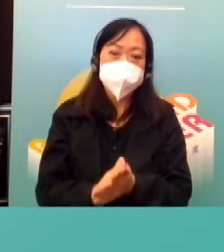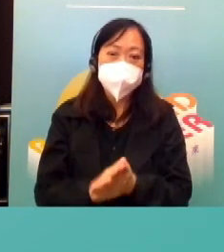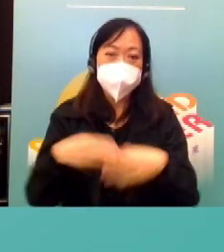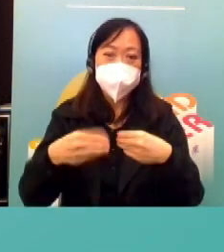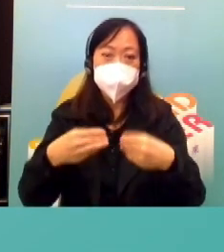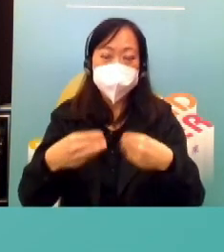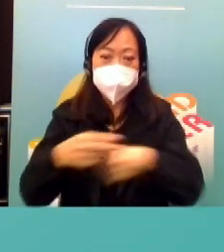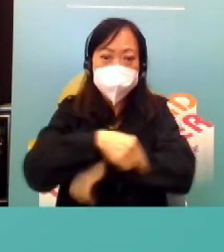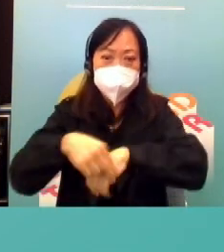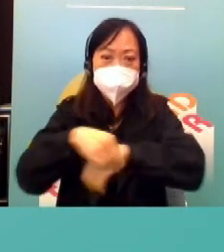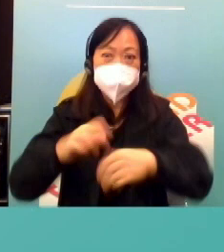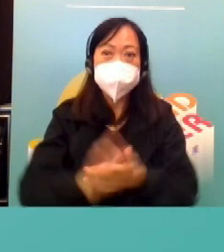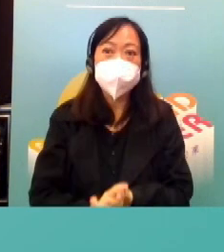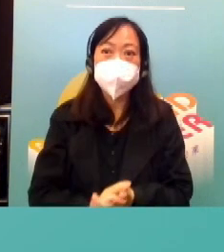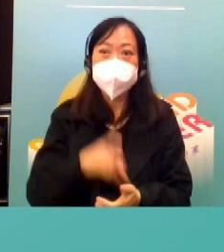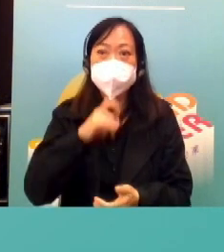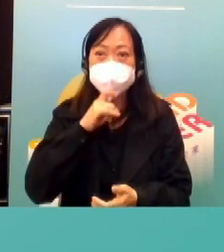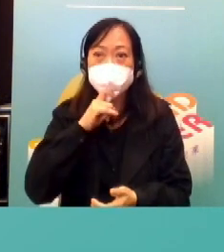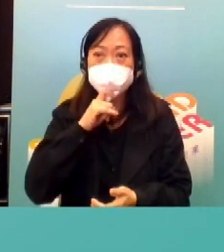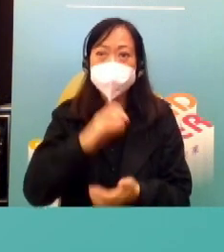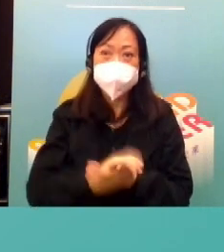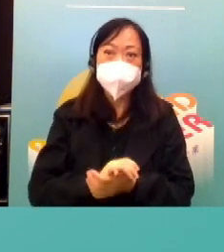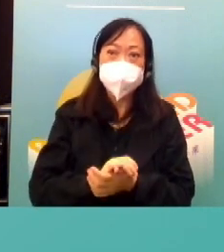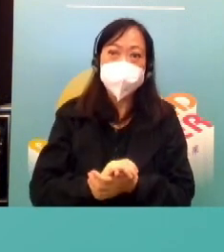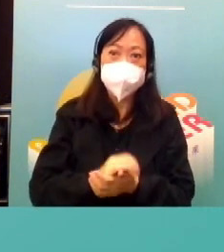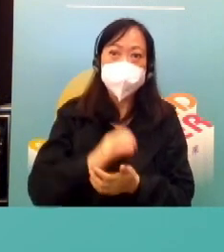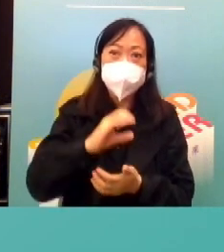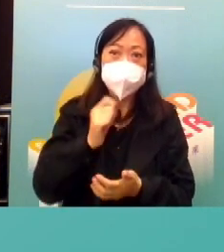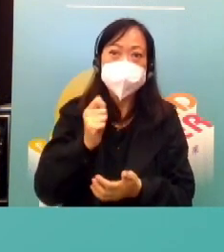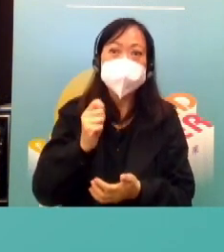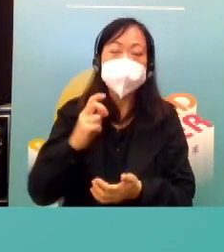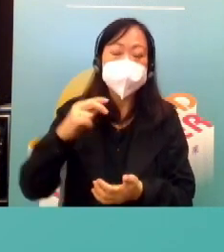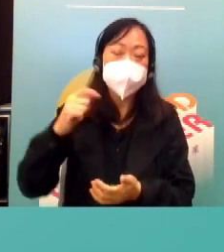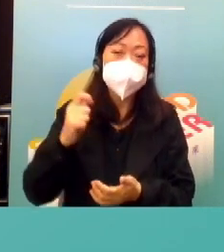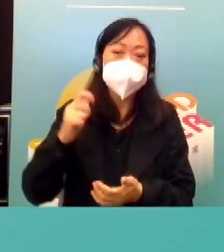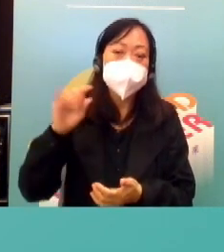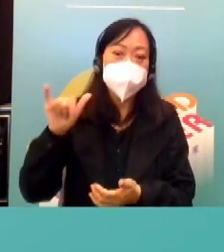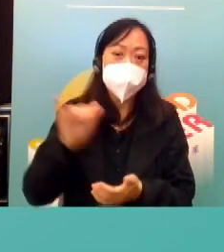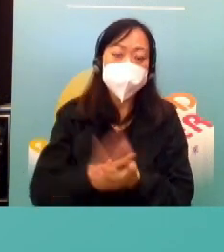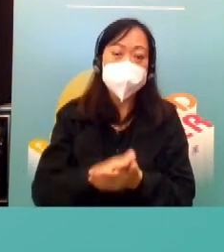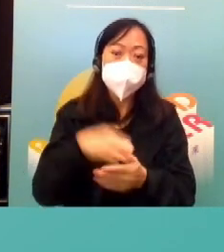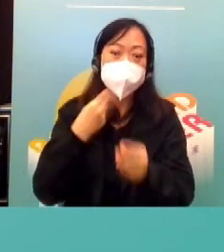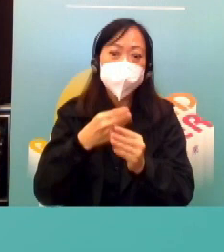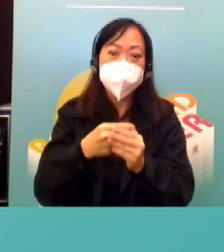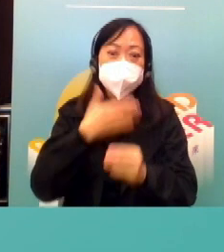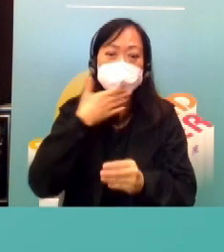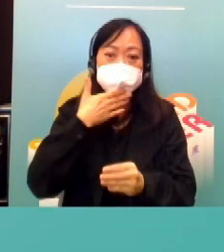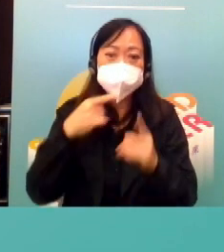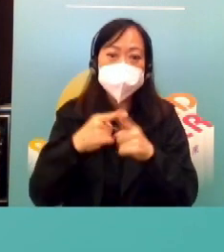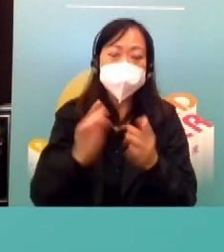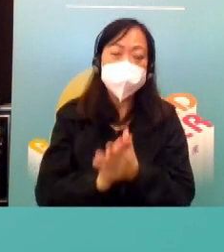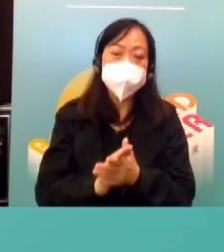training young advocates on climate change. And we send some of them, 8 of them,